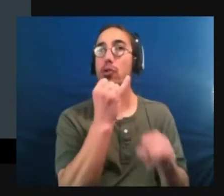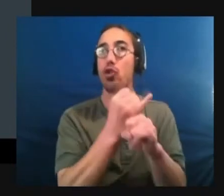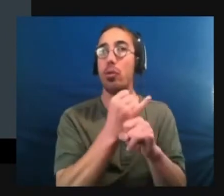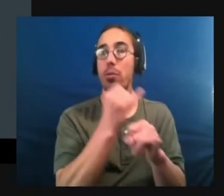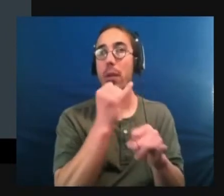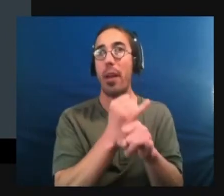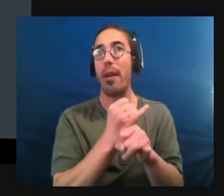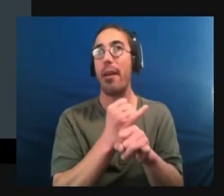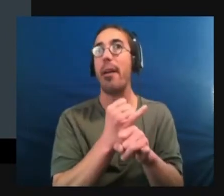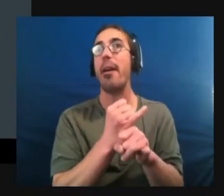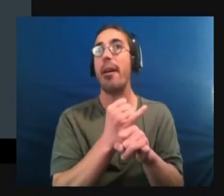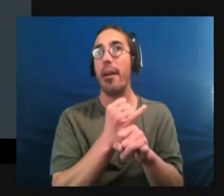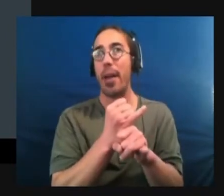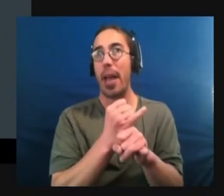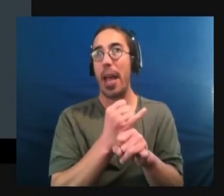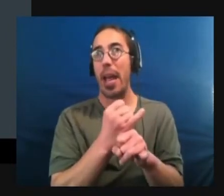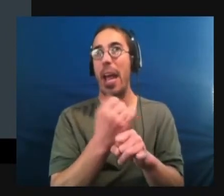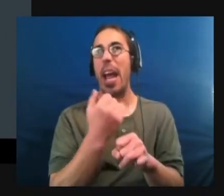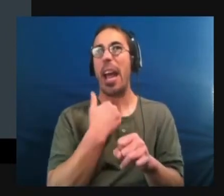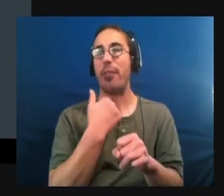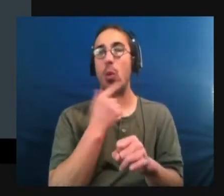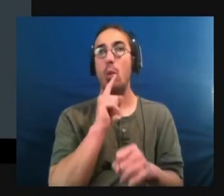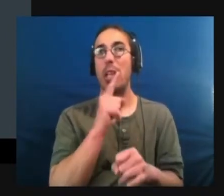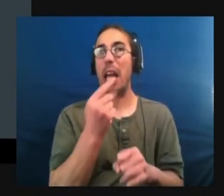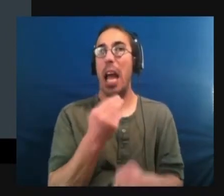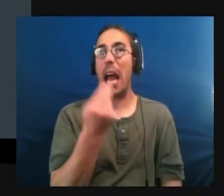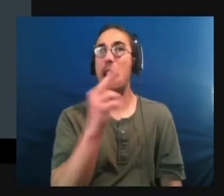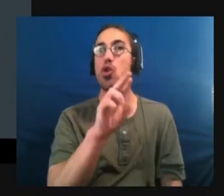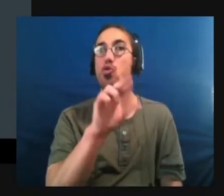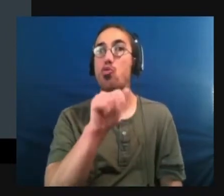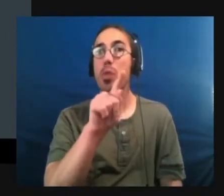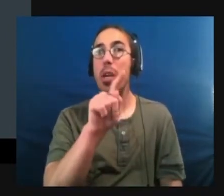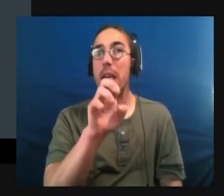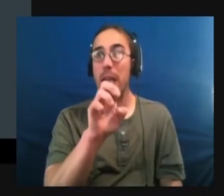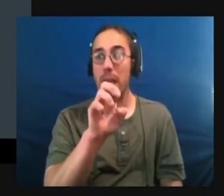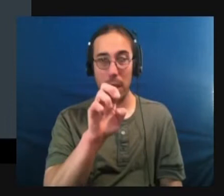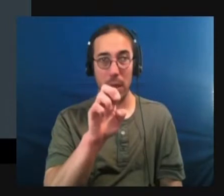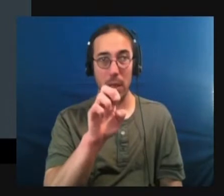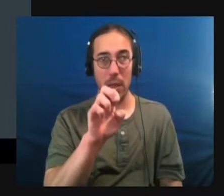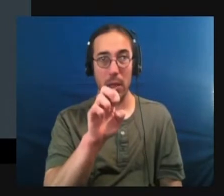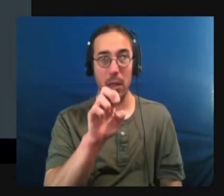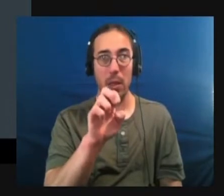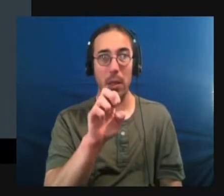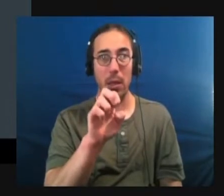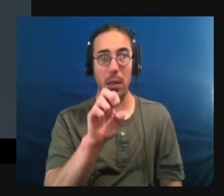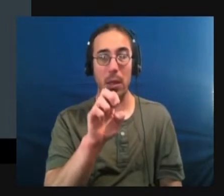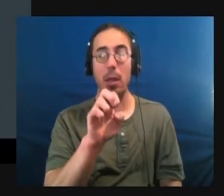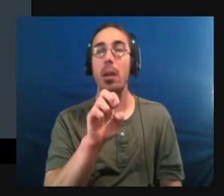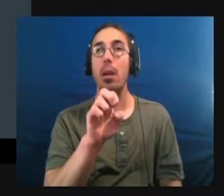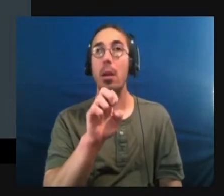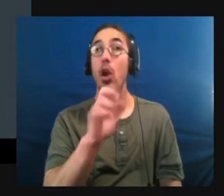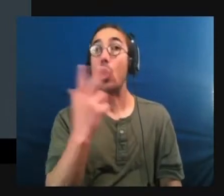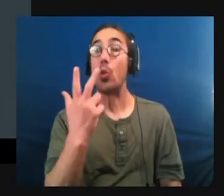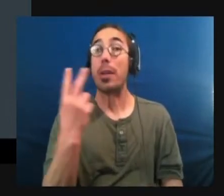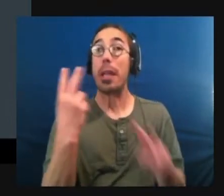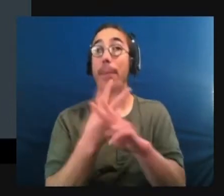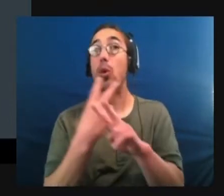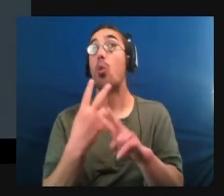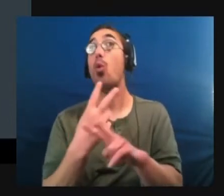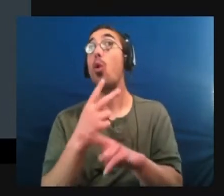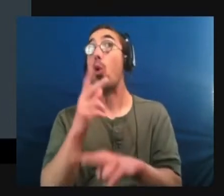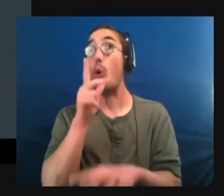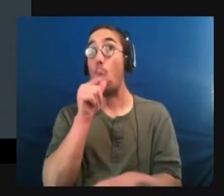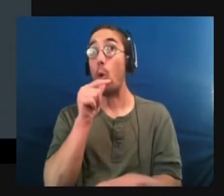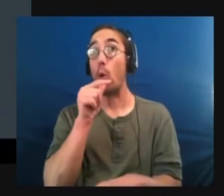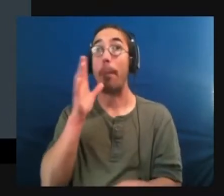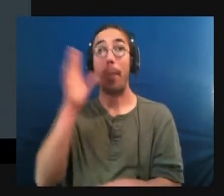had a significantly higher rate, were three times more likely to have autistic parents